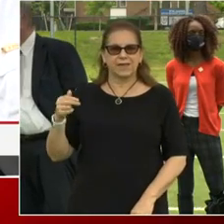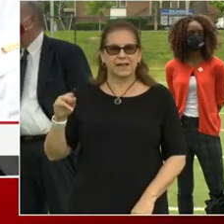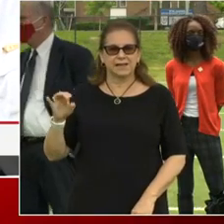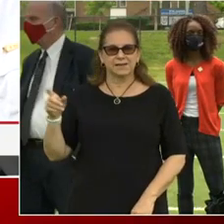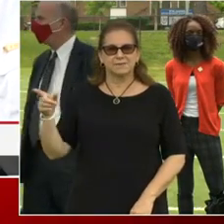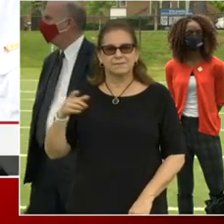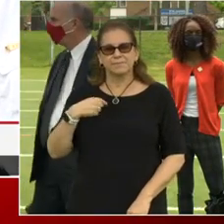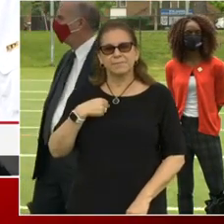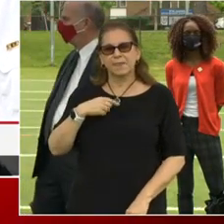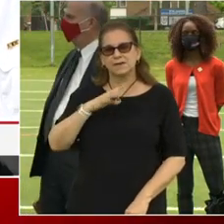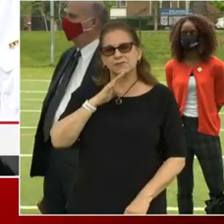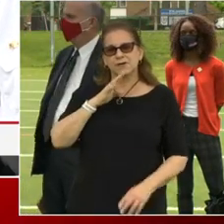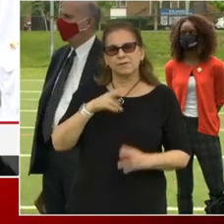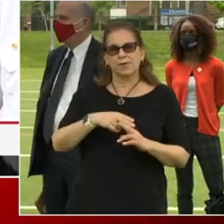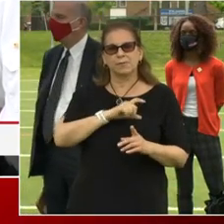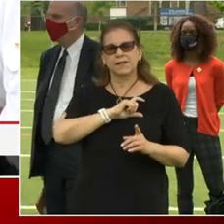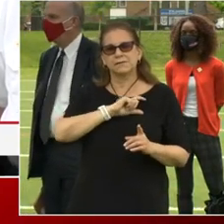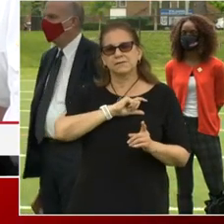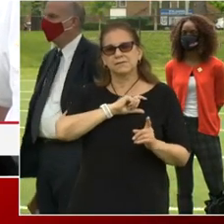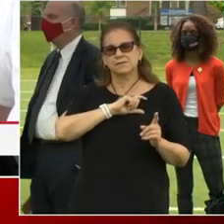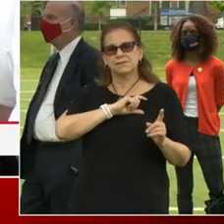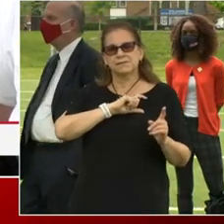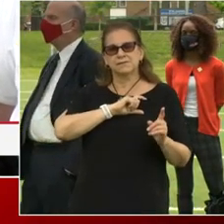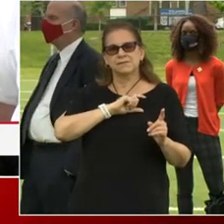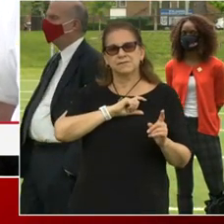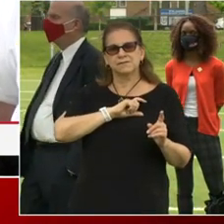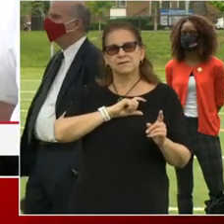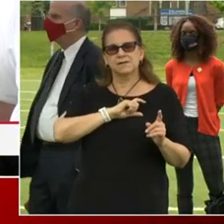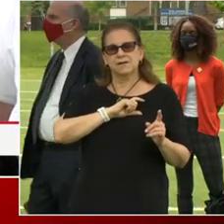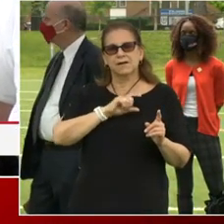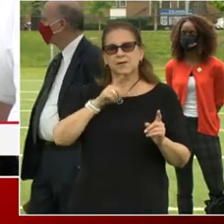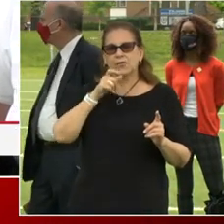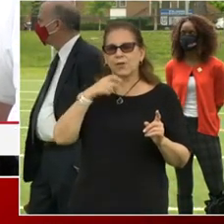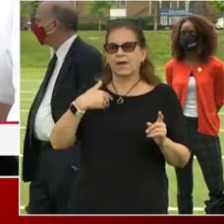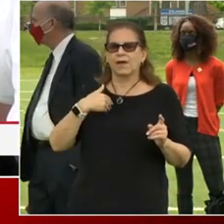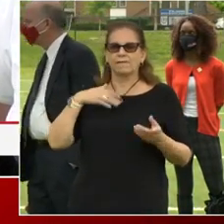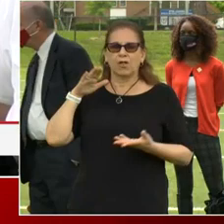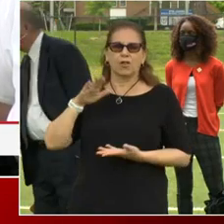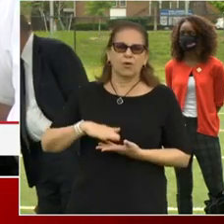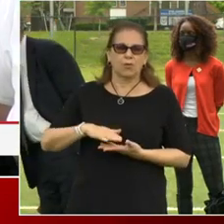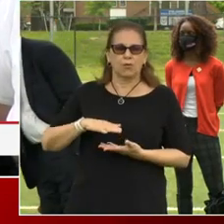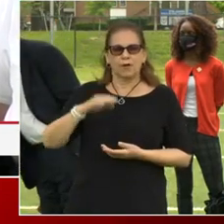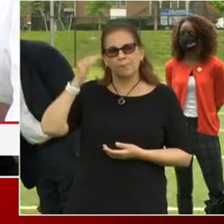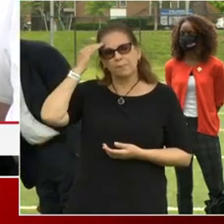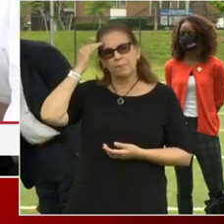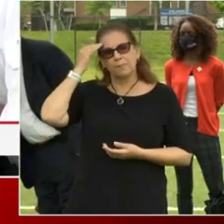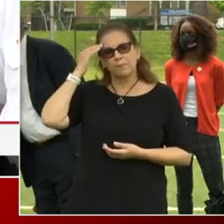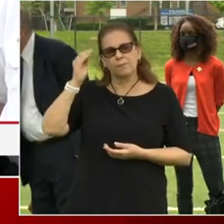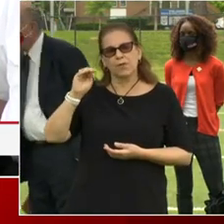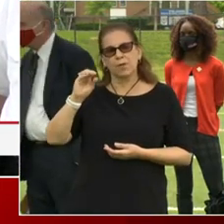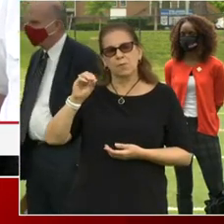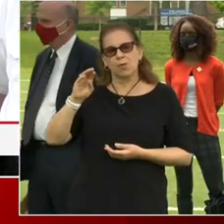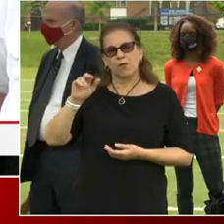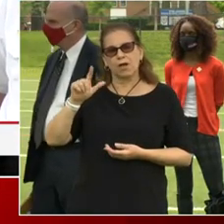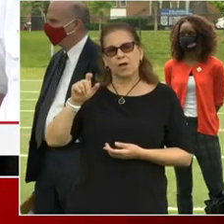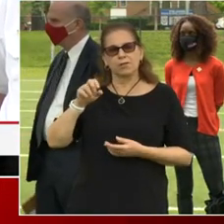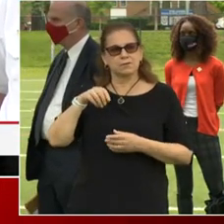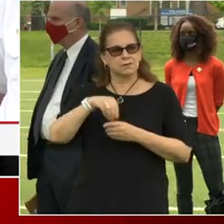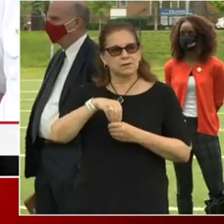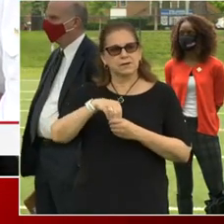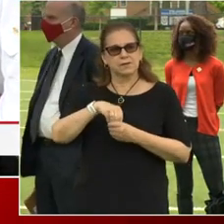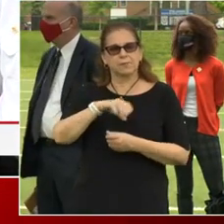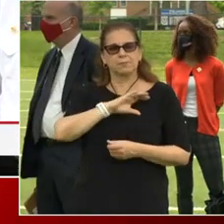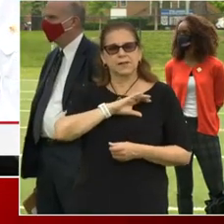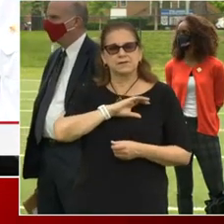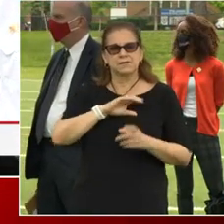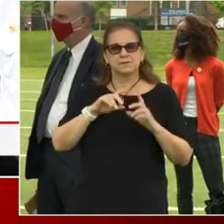low officer morale since the D.C. Council passed the emergency police reform bill last summer. Now, it's alleging large numbers of resignation still.